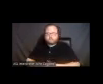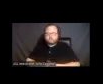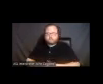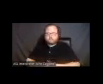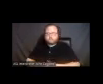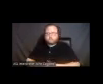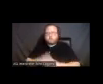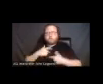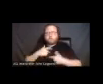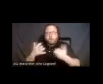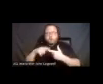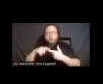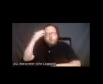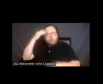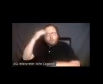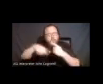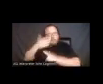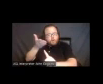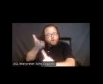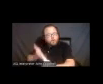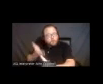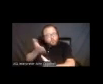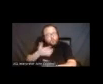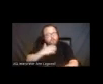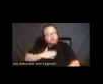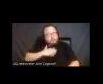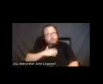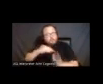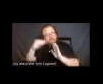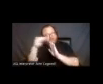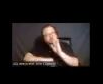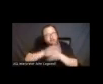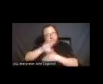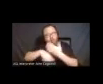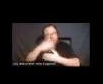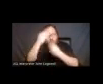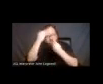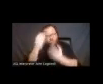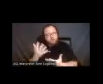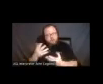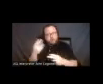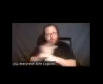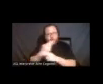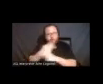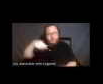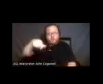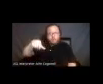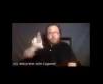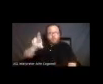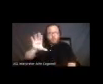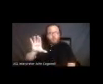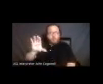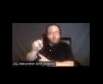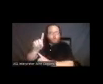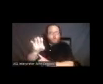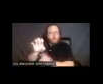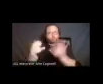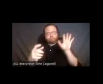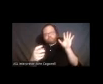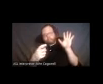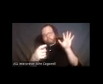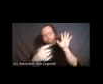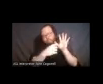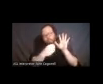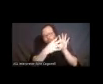We want to know more about you. Please fill out the demographic information using the QR code or link that is available in